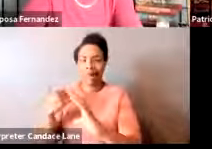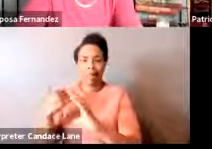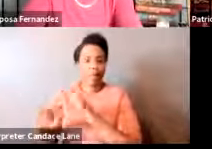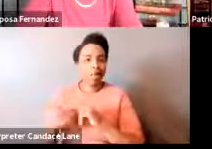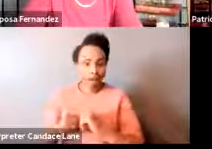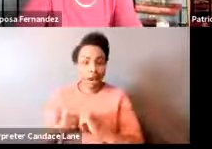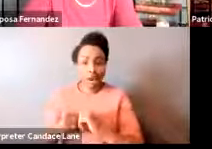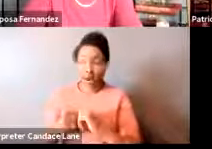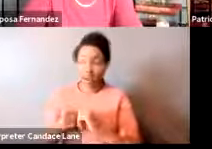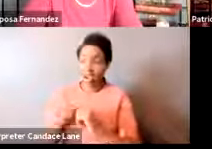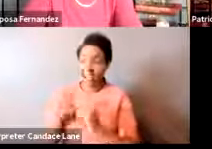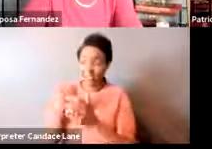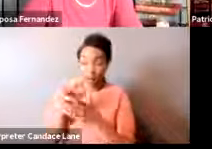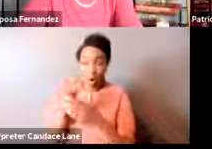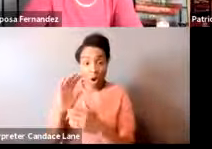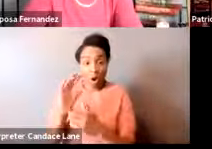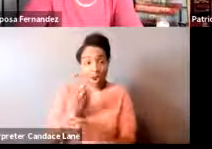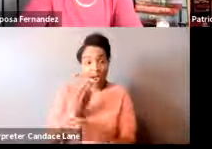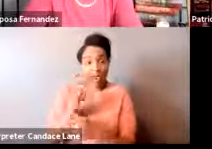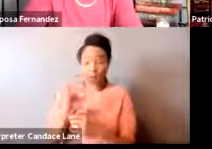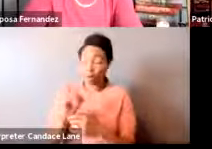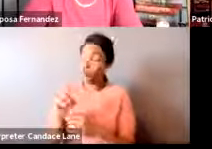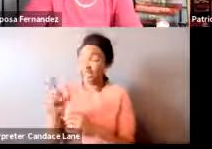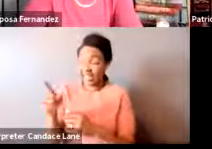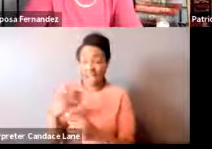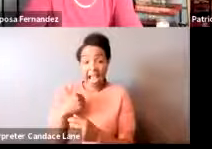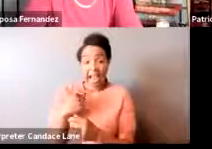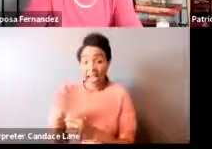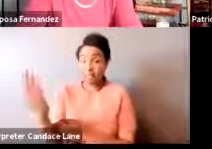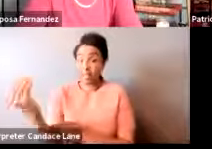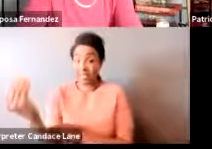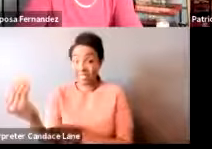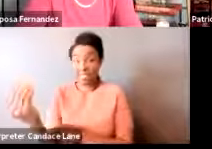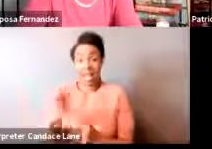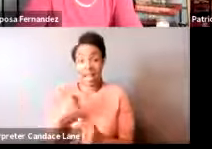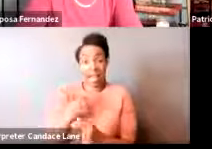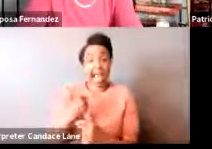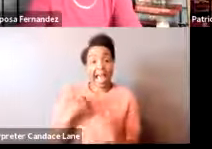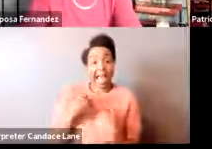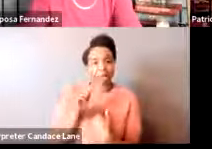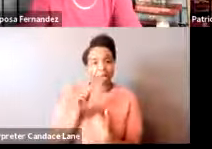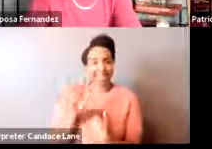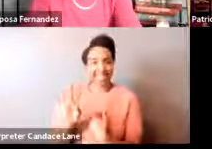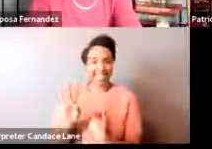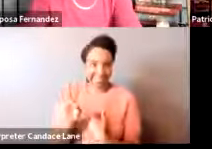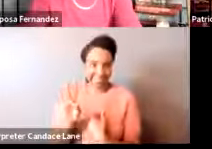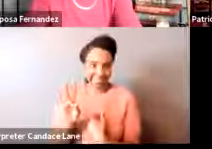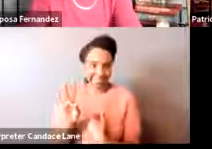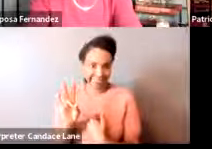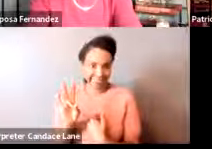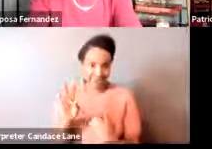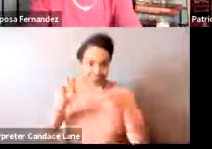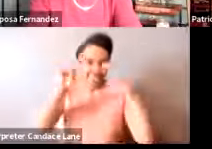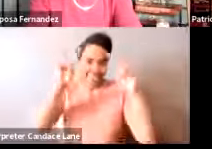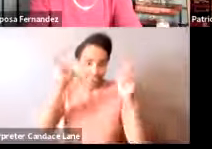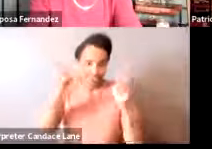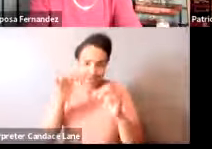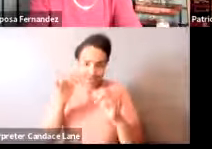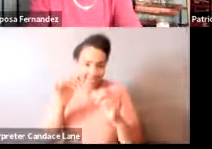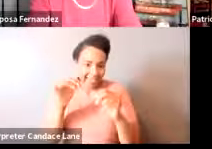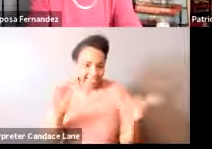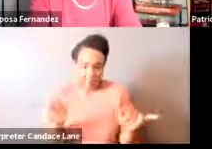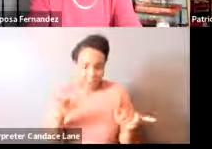other's haikus. And I think he ended up with 14 and I ended up with 27 haiku. Okay, that is not ideally